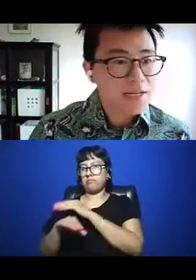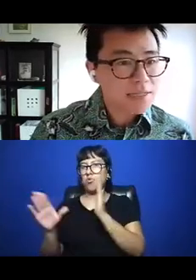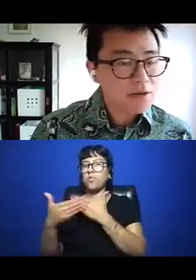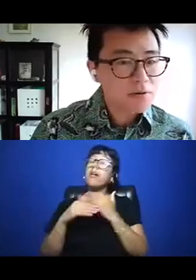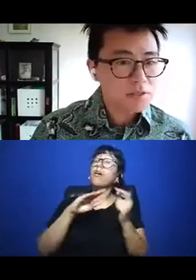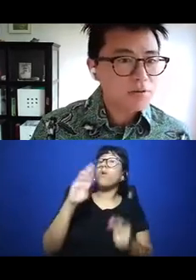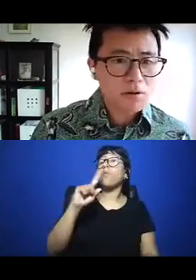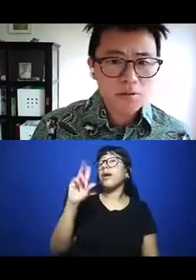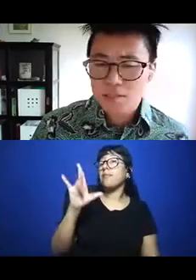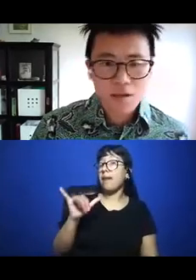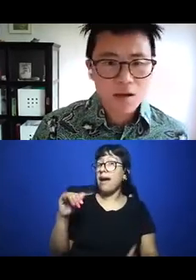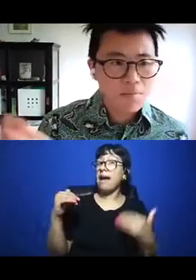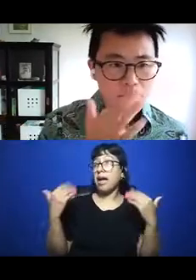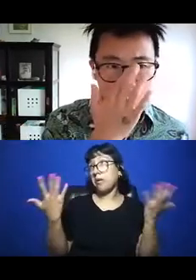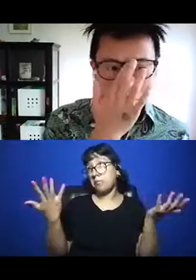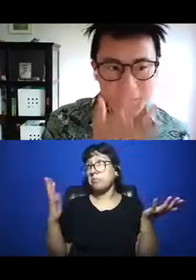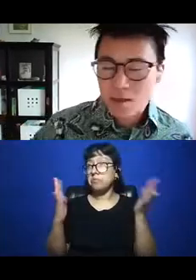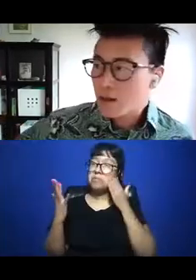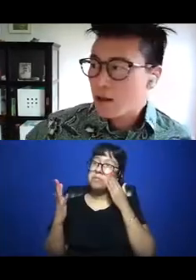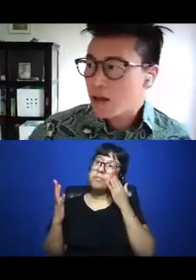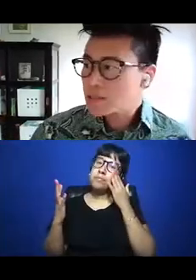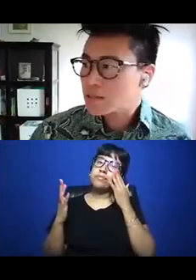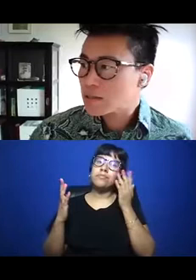Whereby does host. You can host